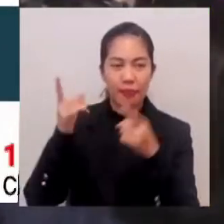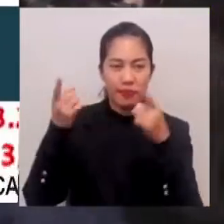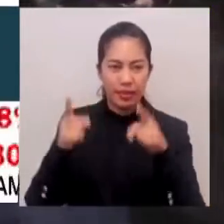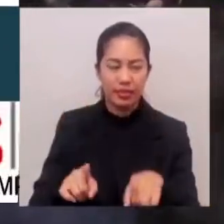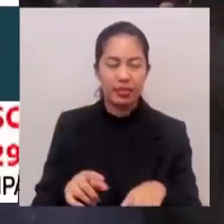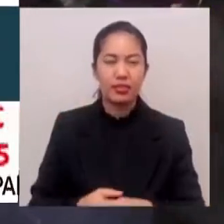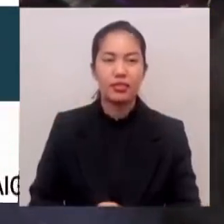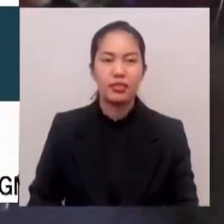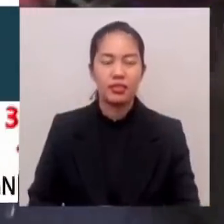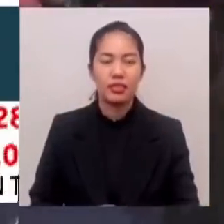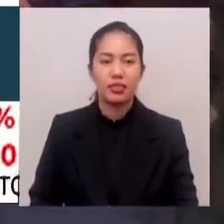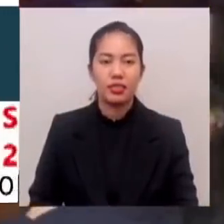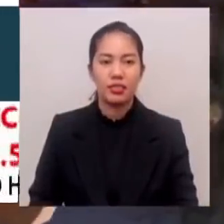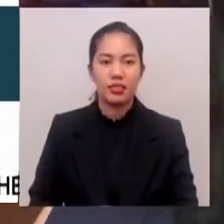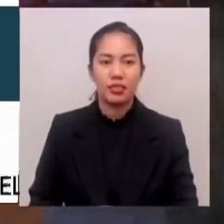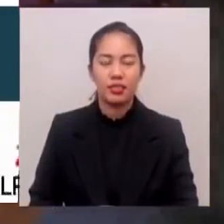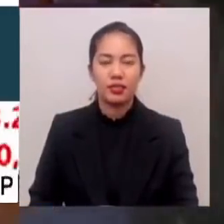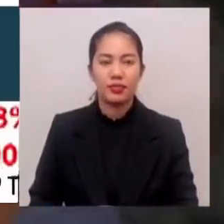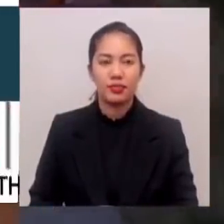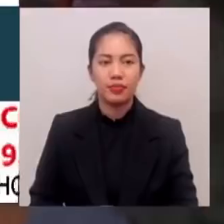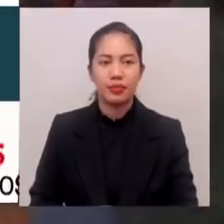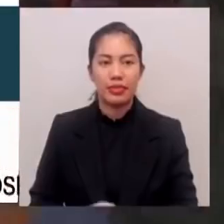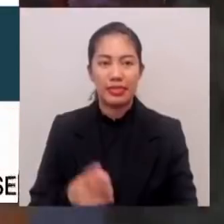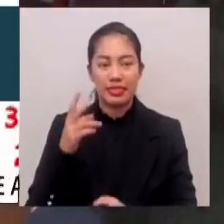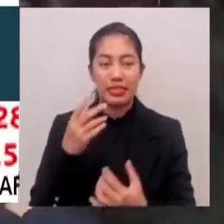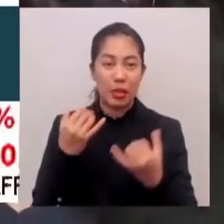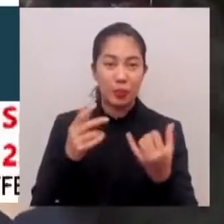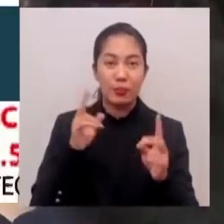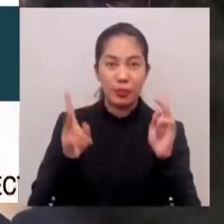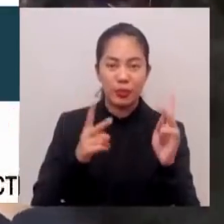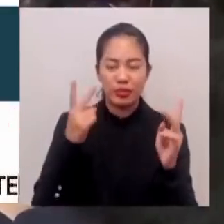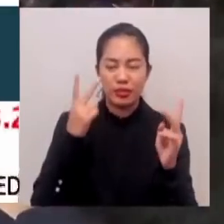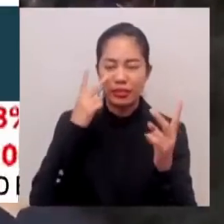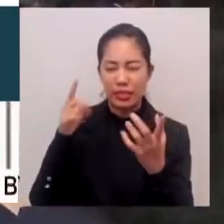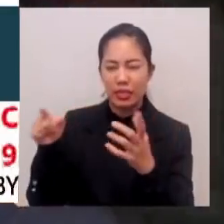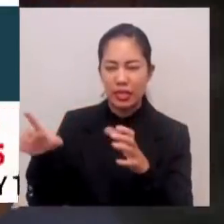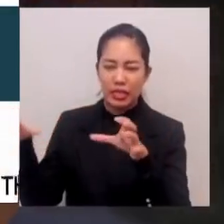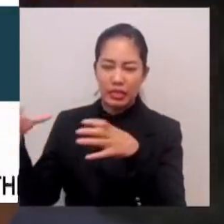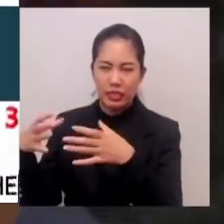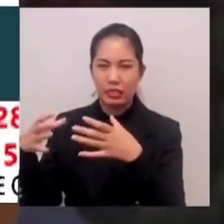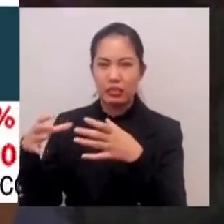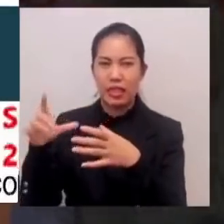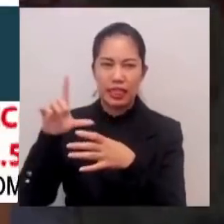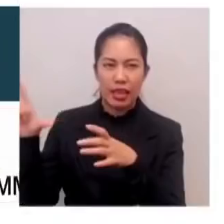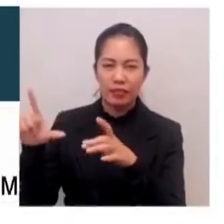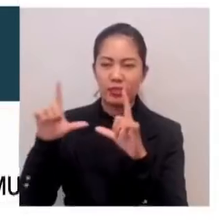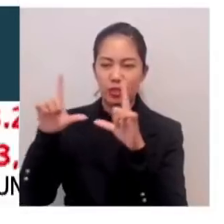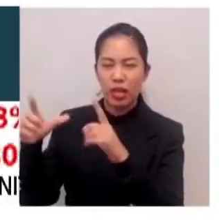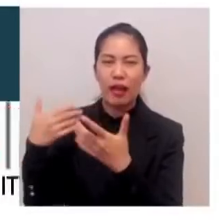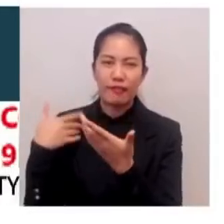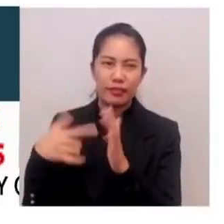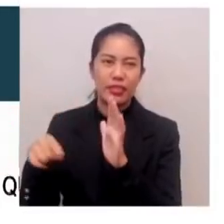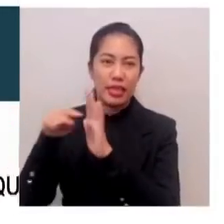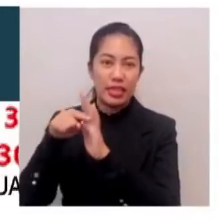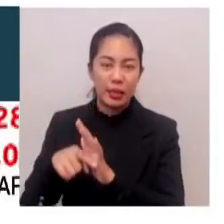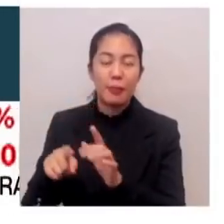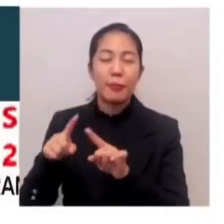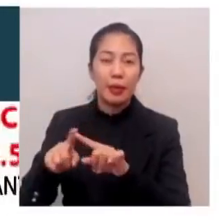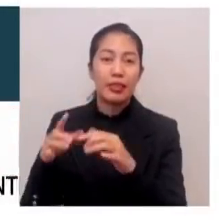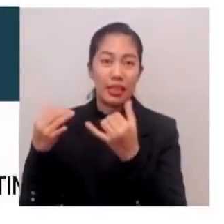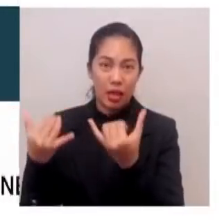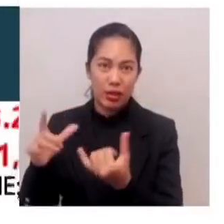the way the people see the left-oriented groups. Would it be advantageous for the